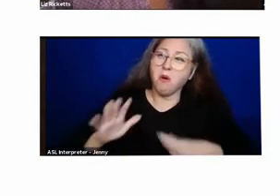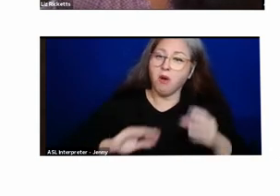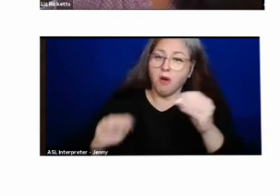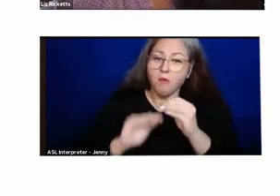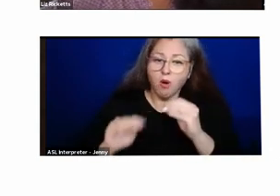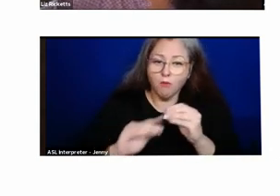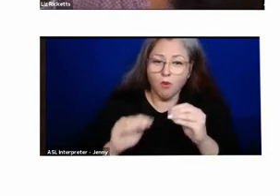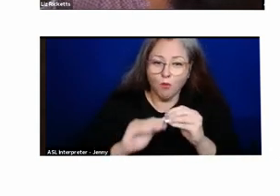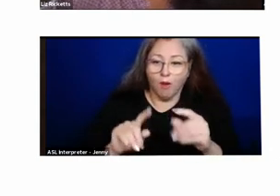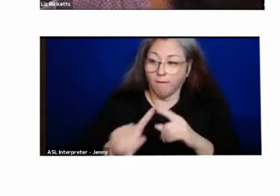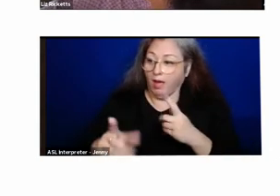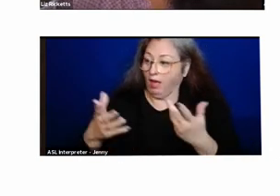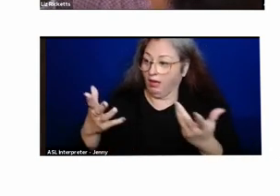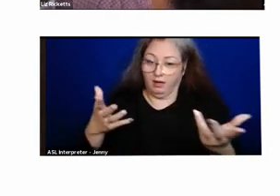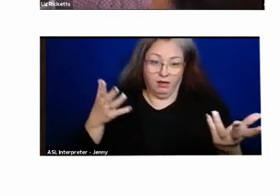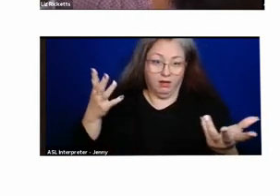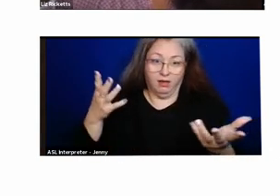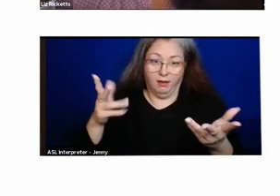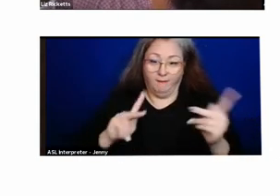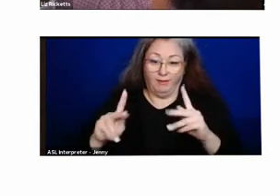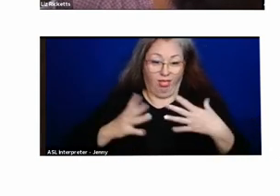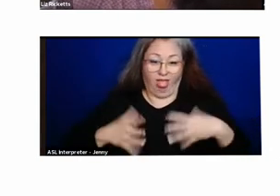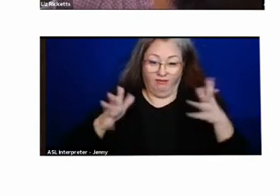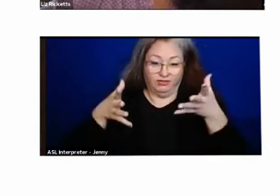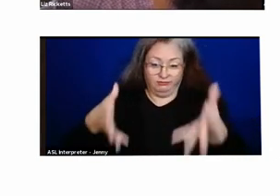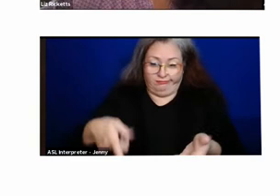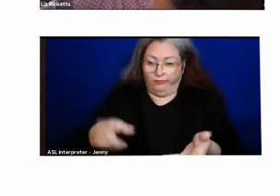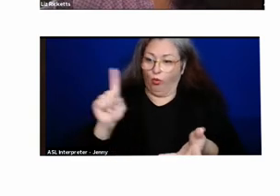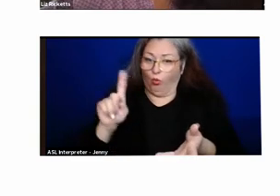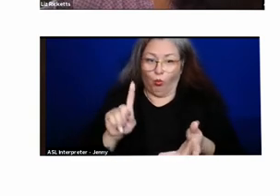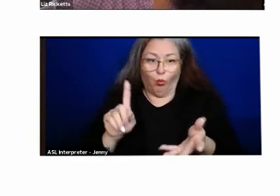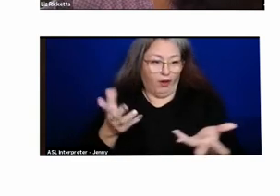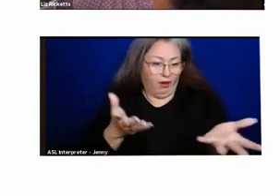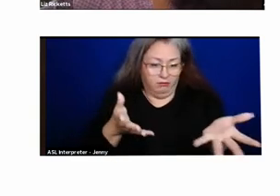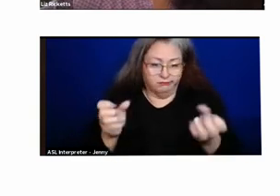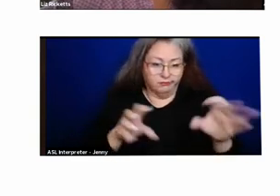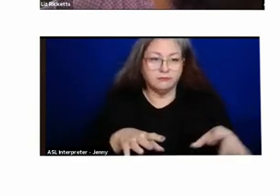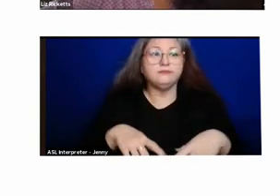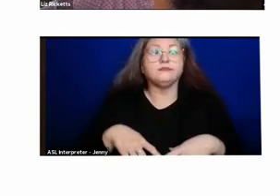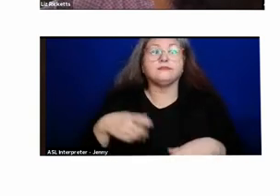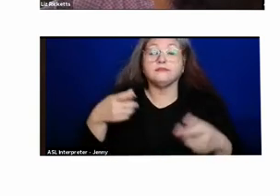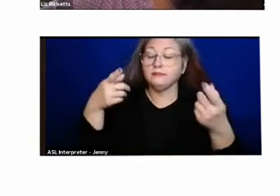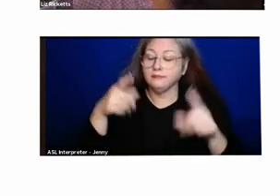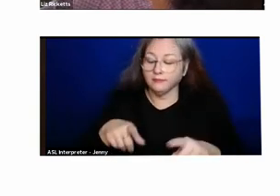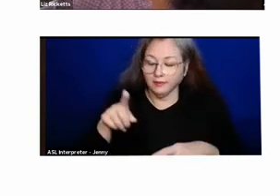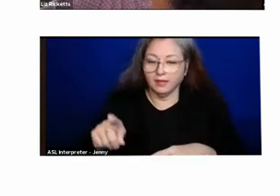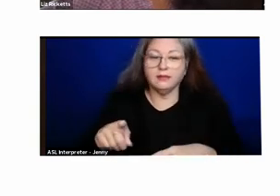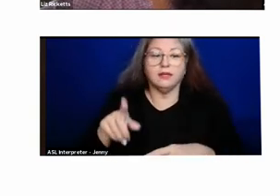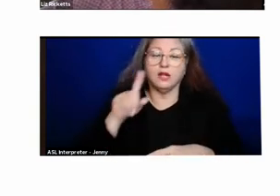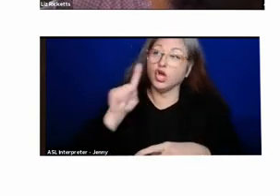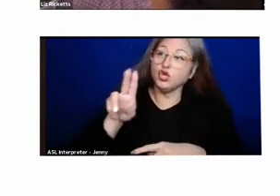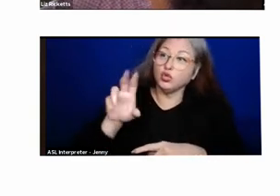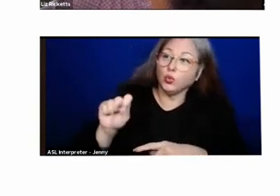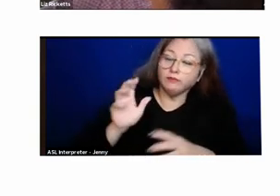need somewhere to go. The 1950s and 60s saw the rise of mass-produced fashion in the United States, spurred on by